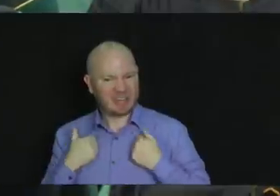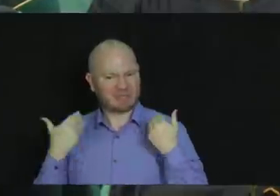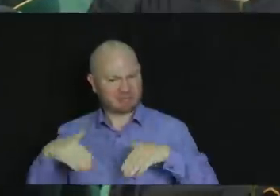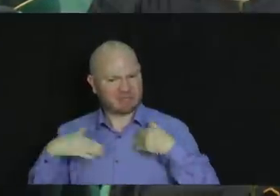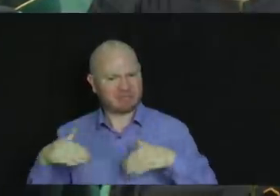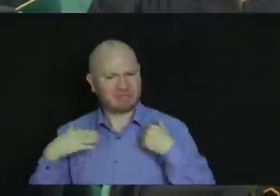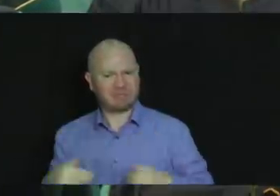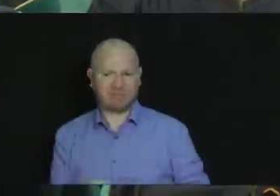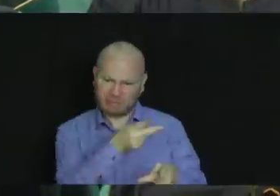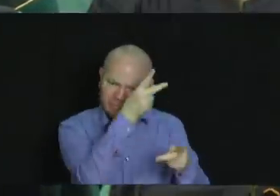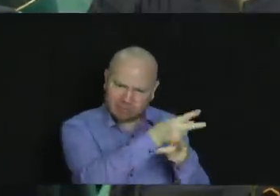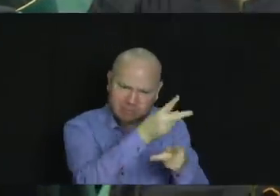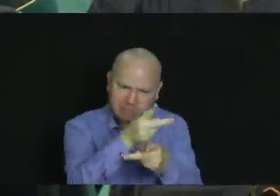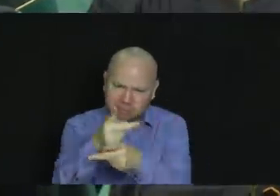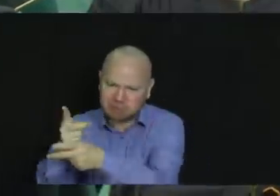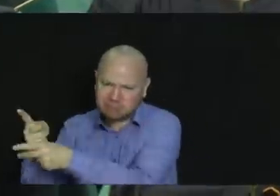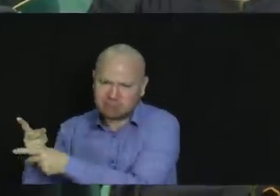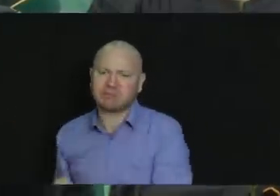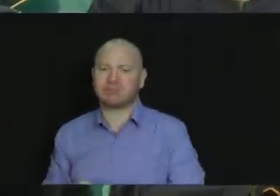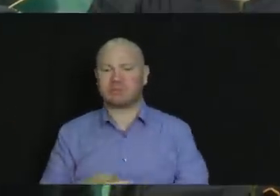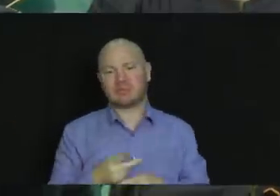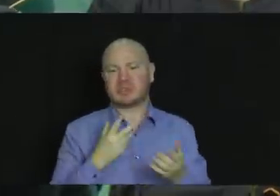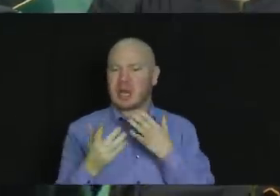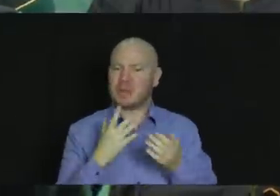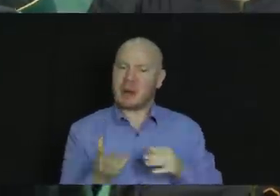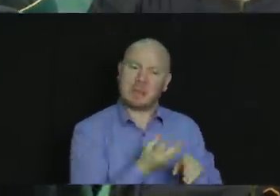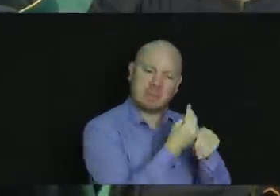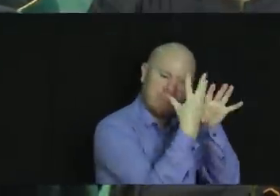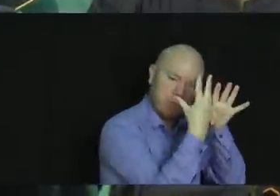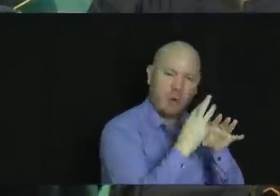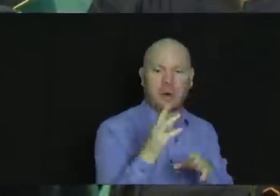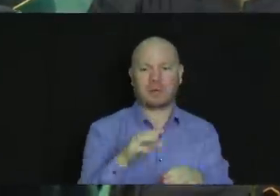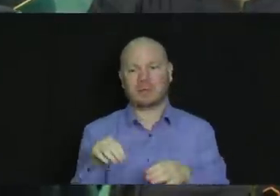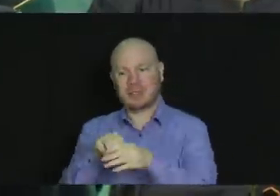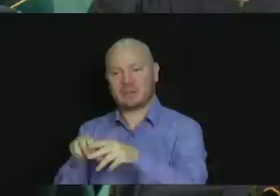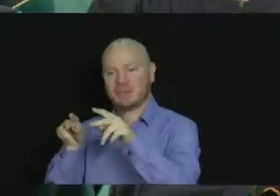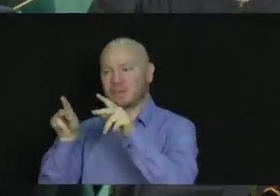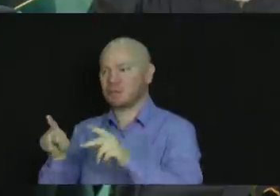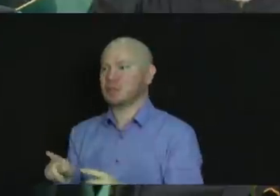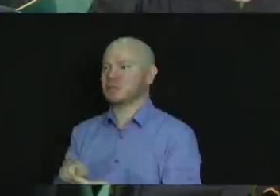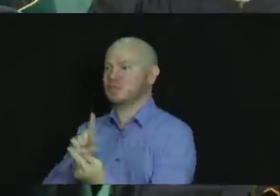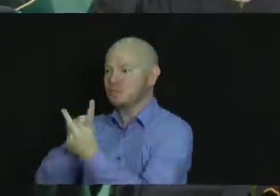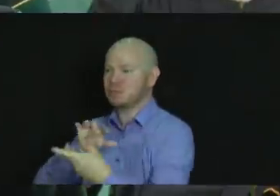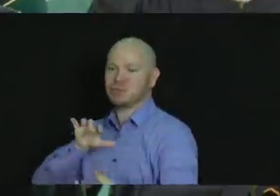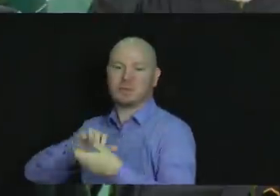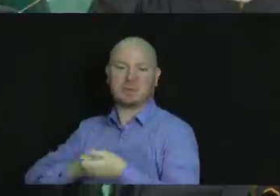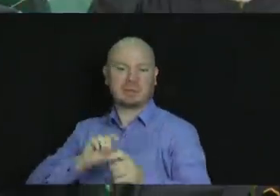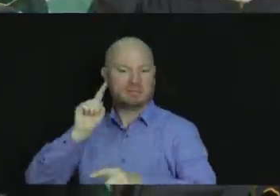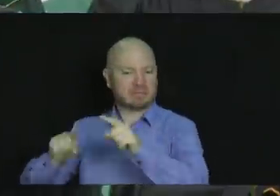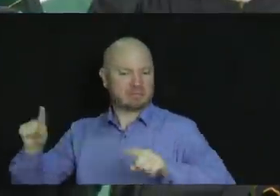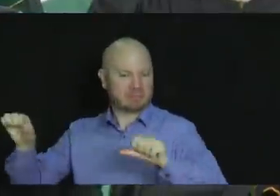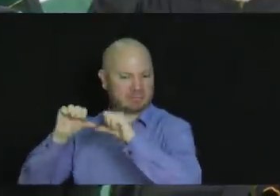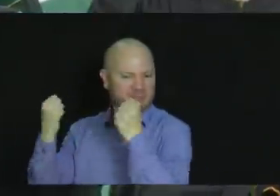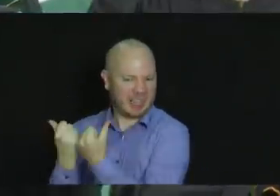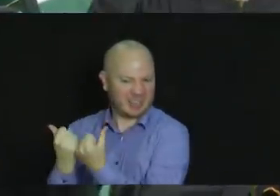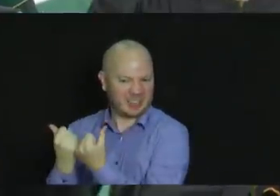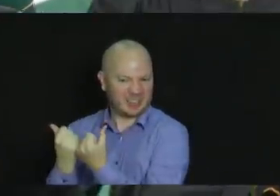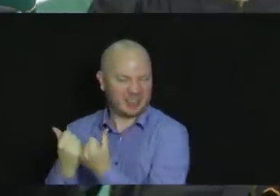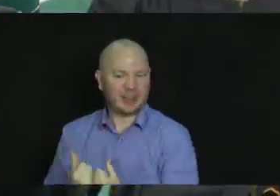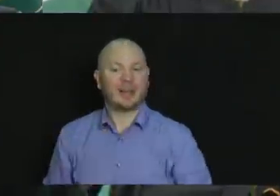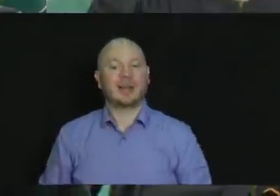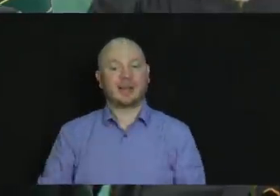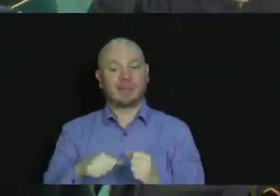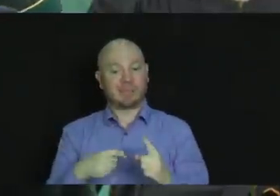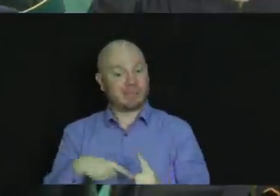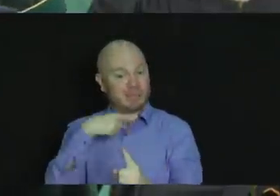and treatment through telemedicine and partnerships with health facilities and agencies. And the researchers across